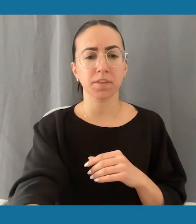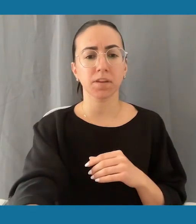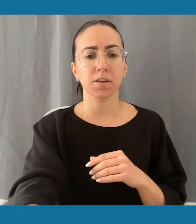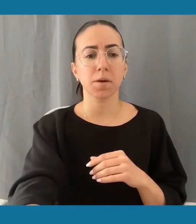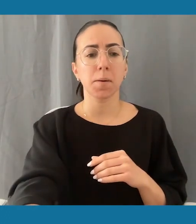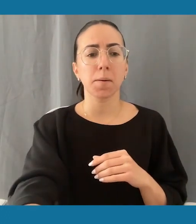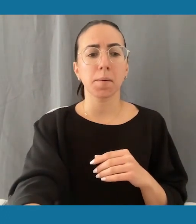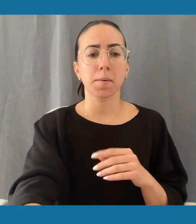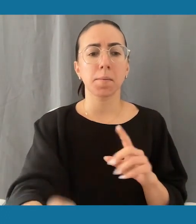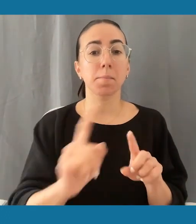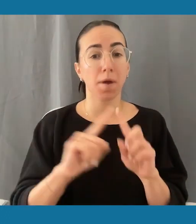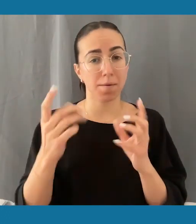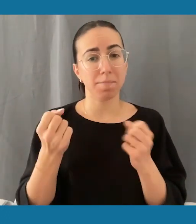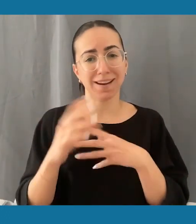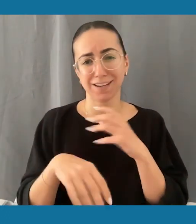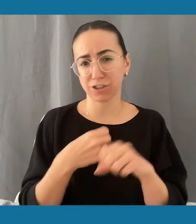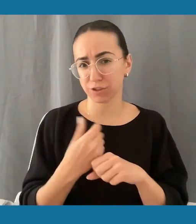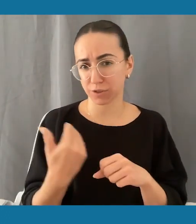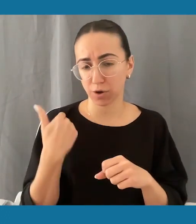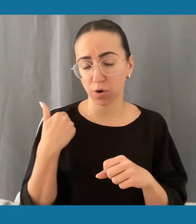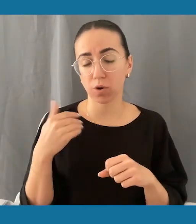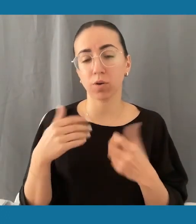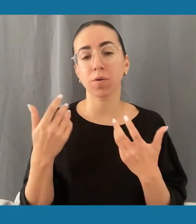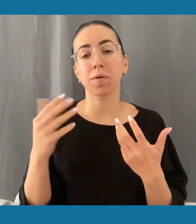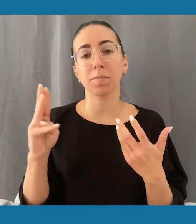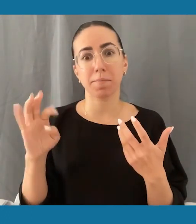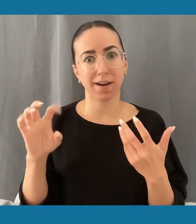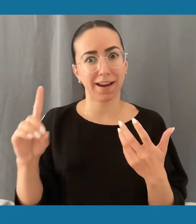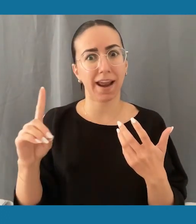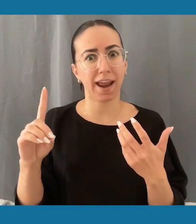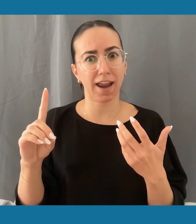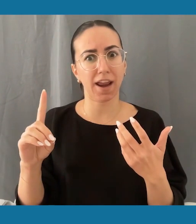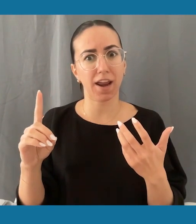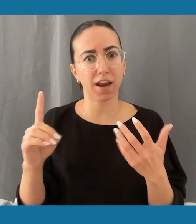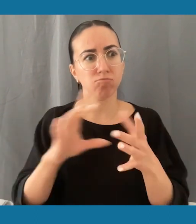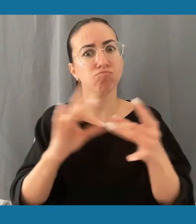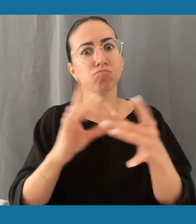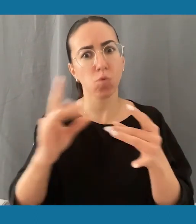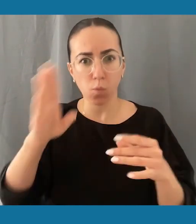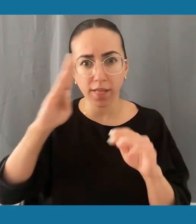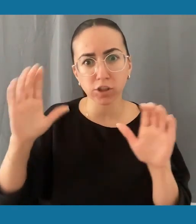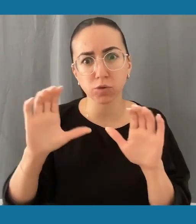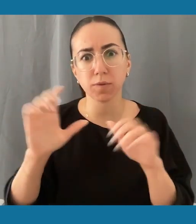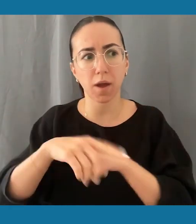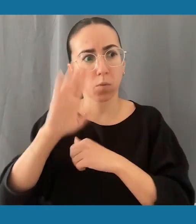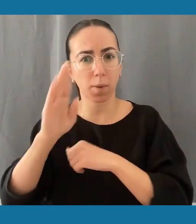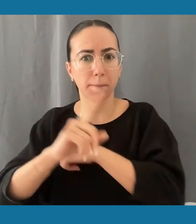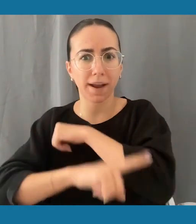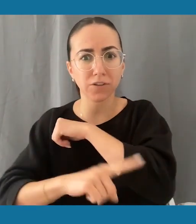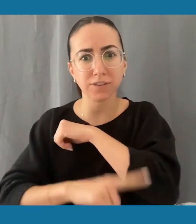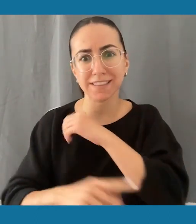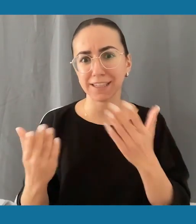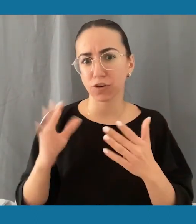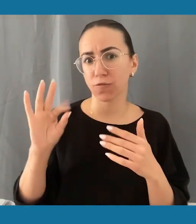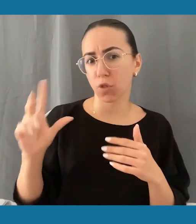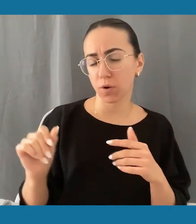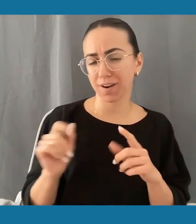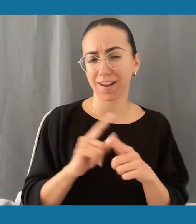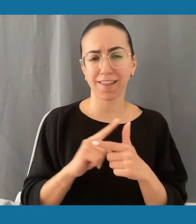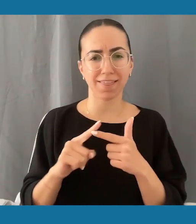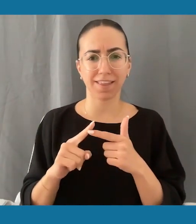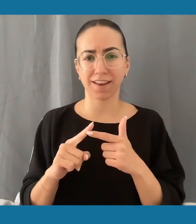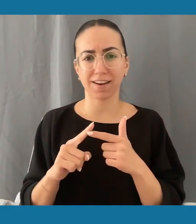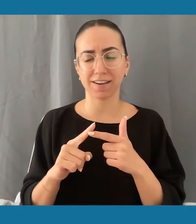several years ago, Medicaid threatened to do just that. The Elder Law Bar in Florida fought back